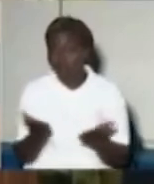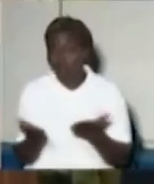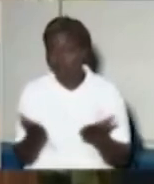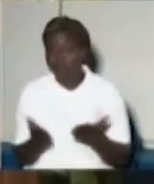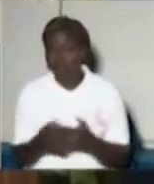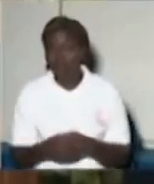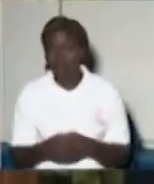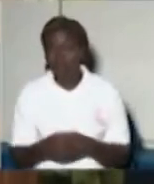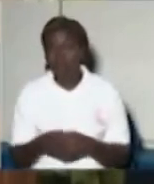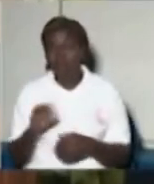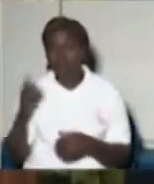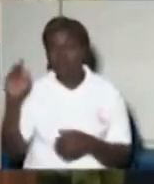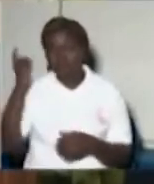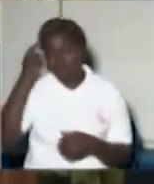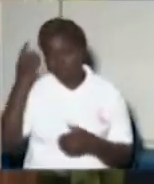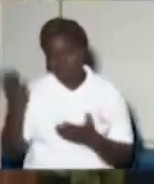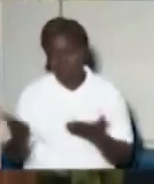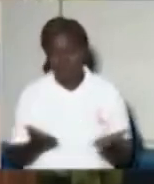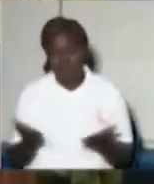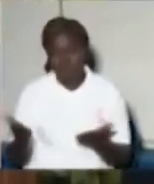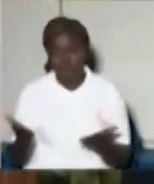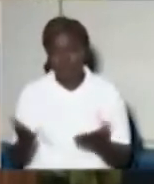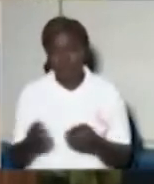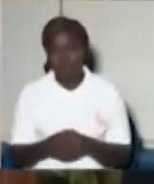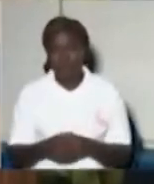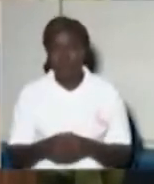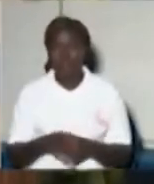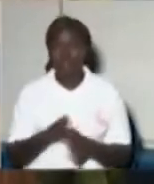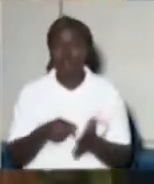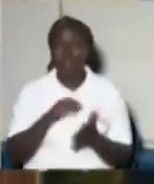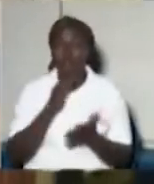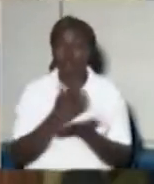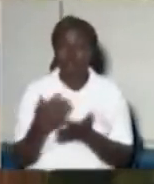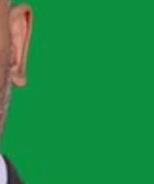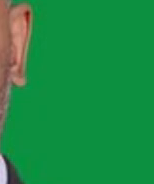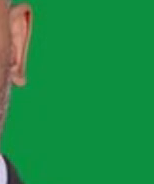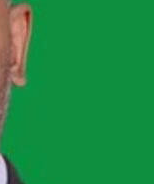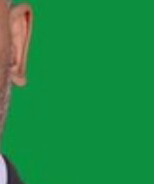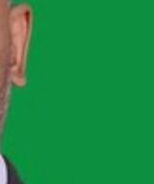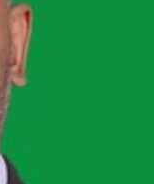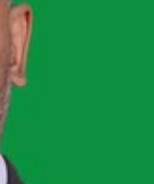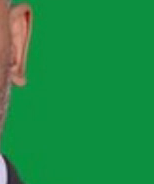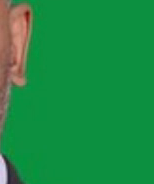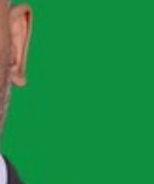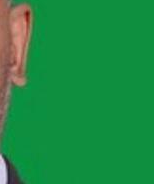not something that will tackle properly. Thank you. Yes.